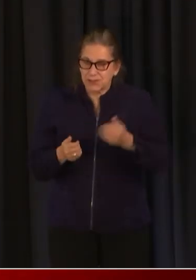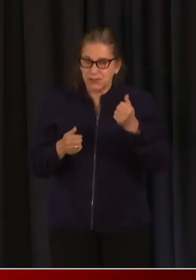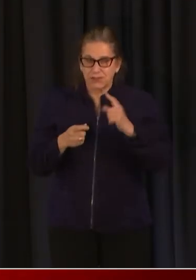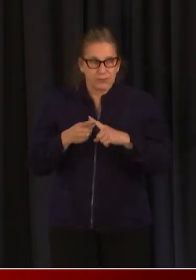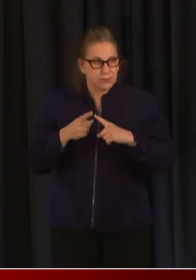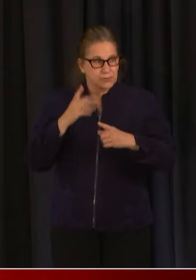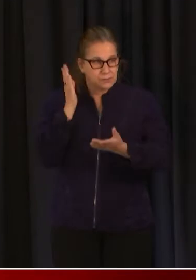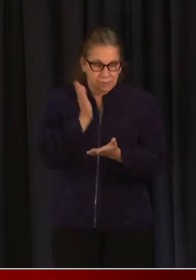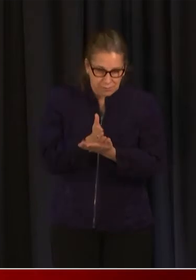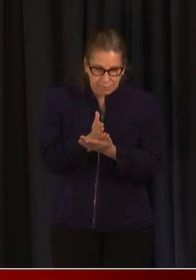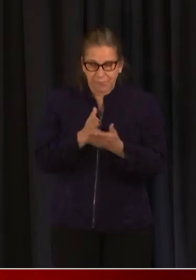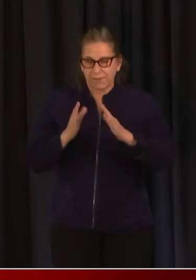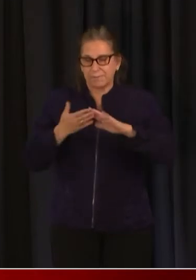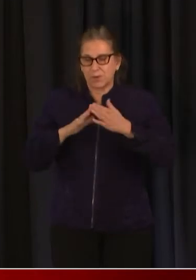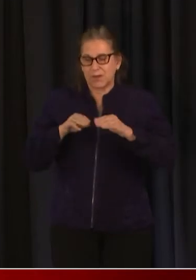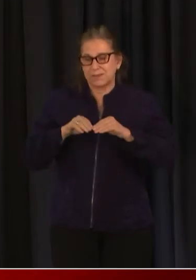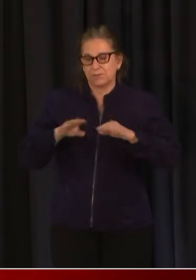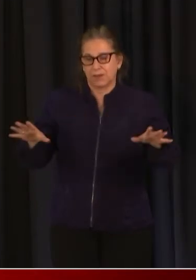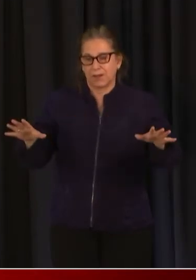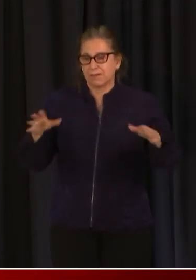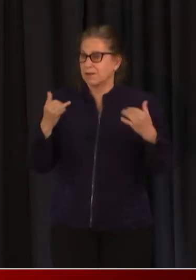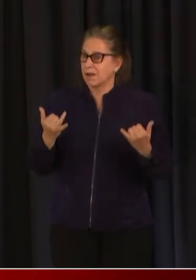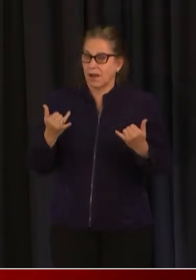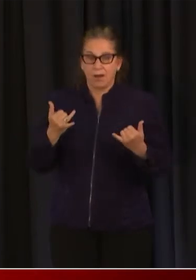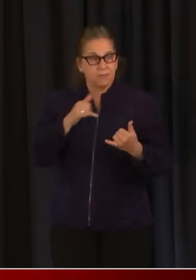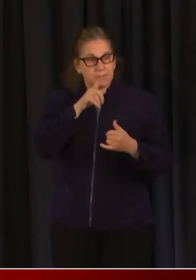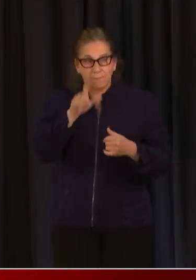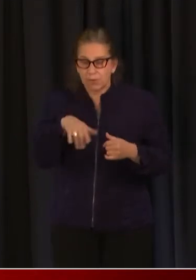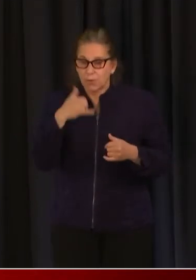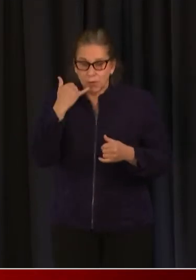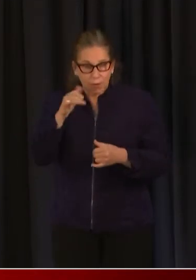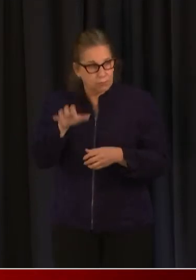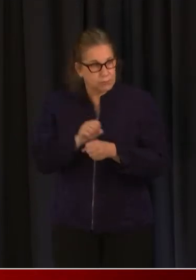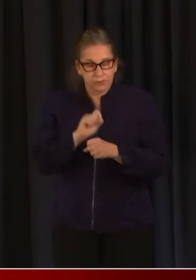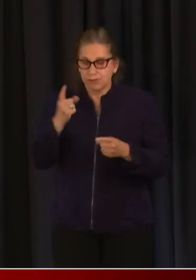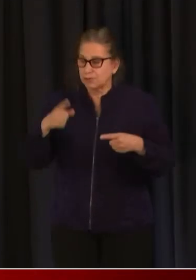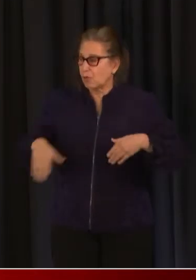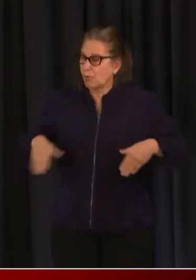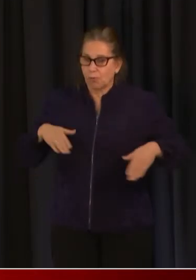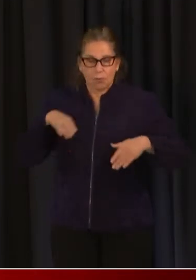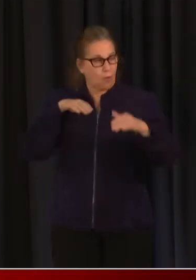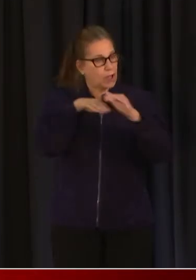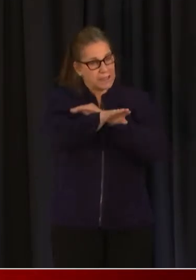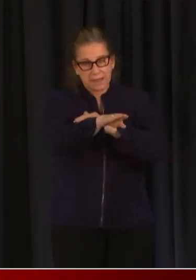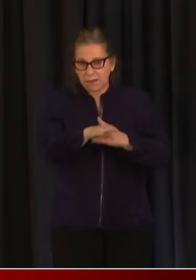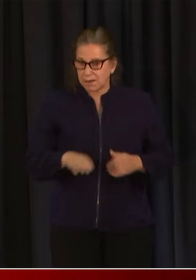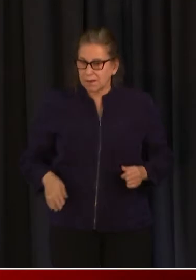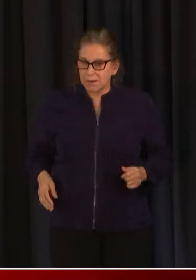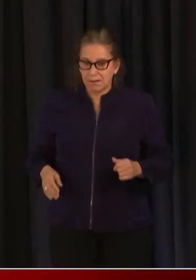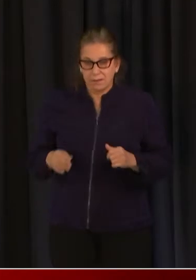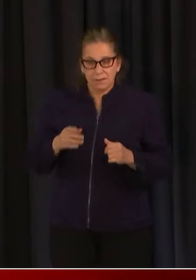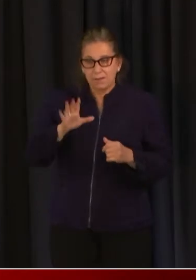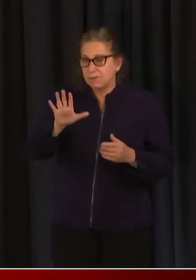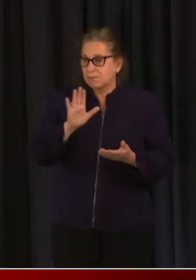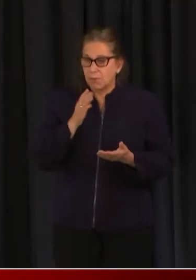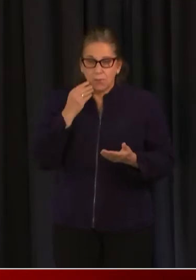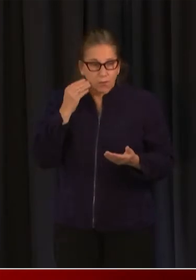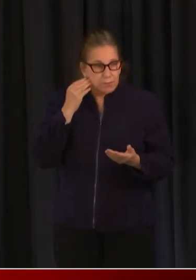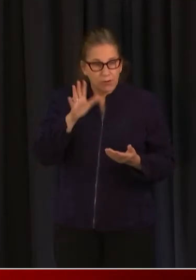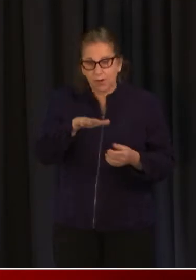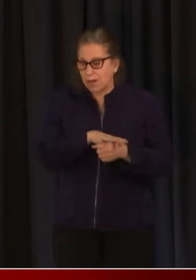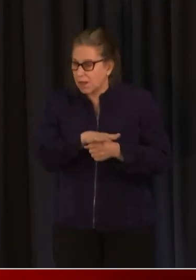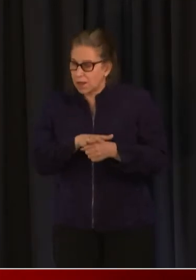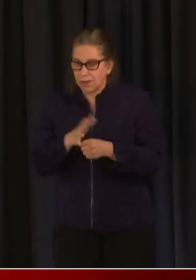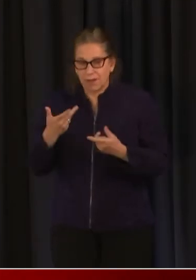and easier. You can walk up to a city site. You can schedule an appointment at one of the local pharmacies if